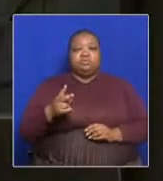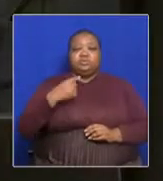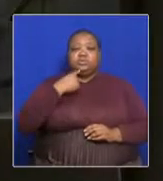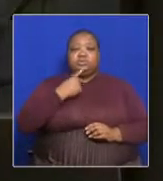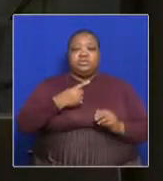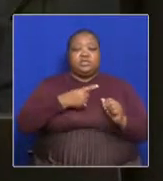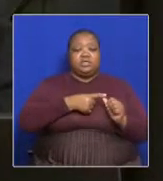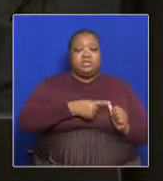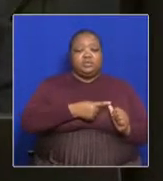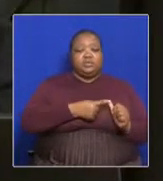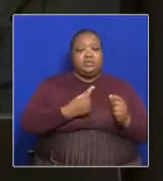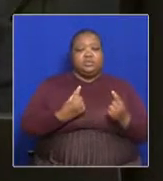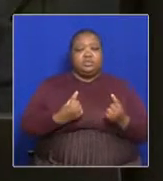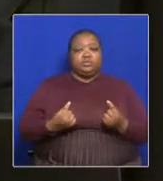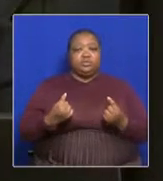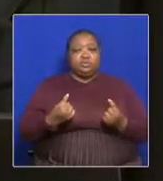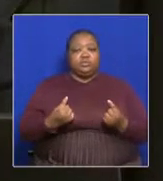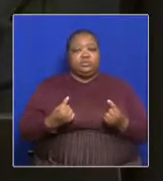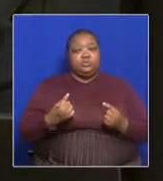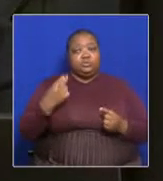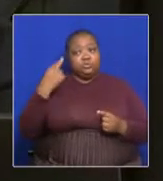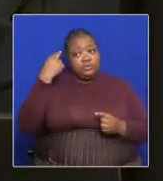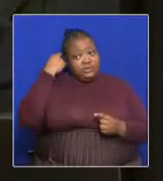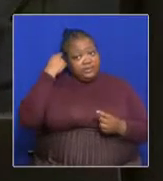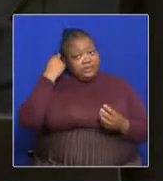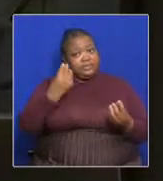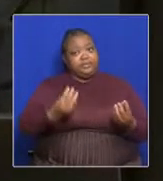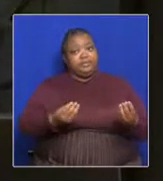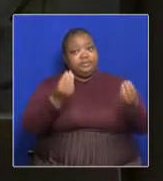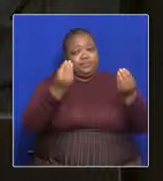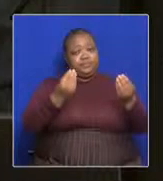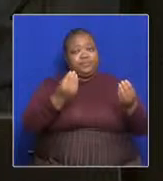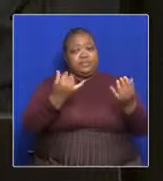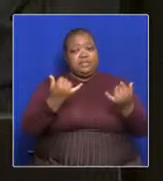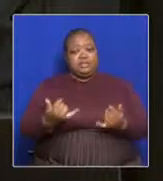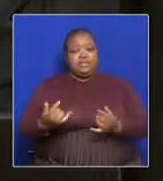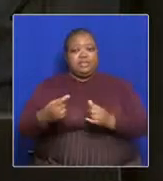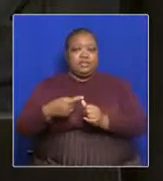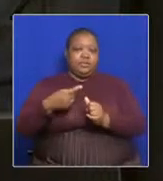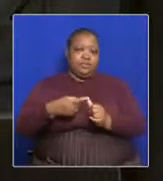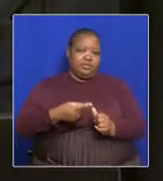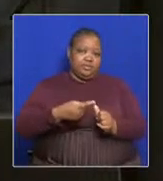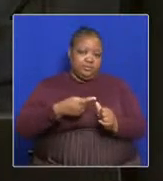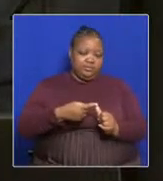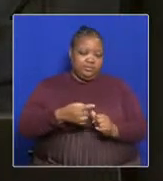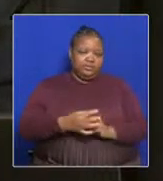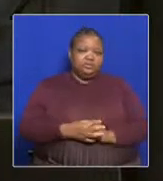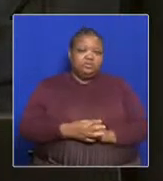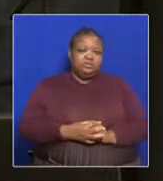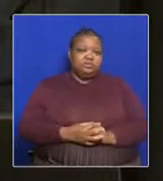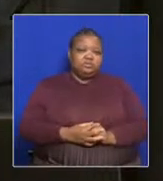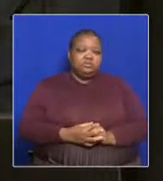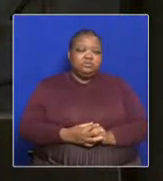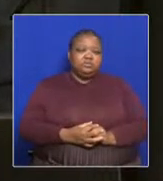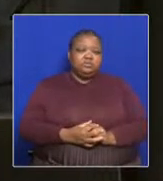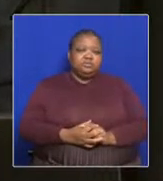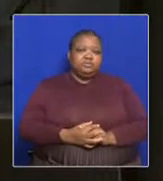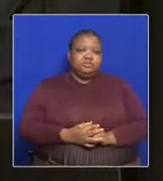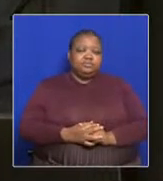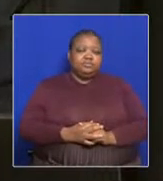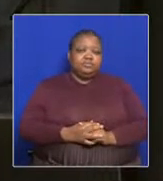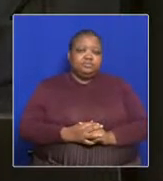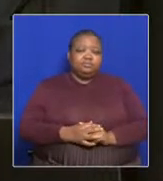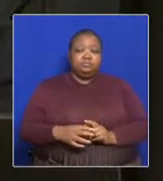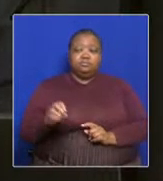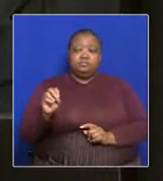you get the clerk, and now you're counting. Were the ORS people, where